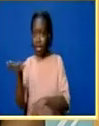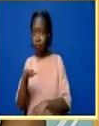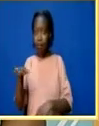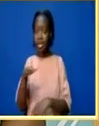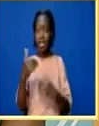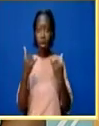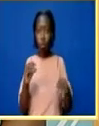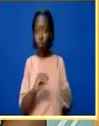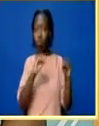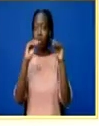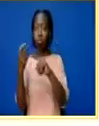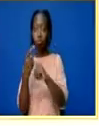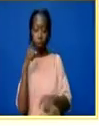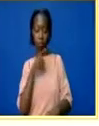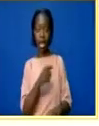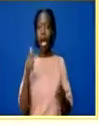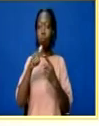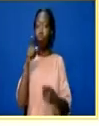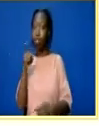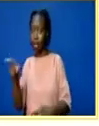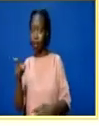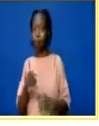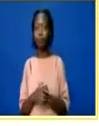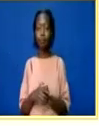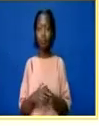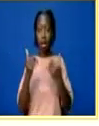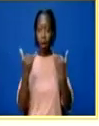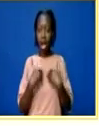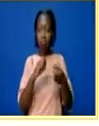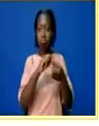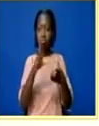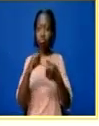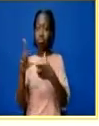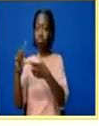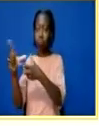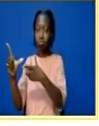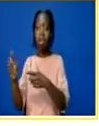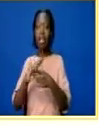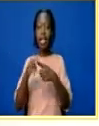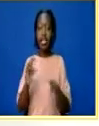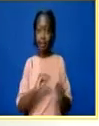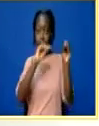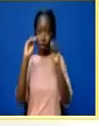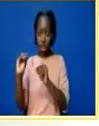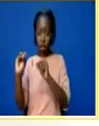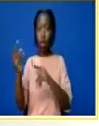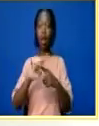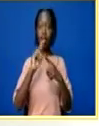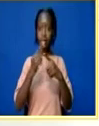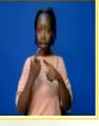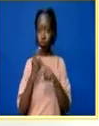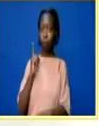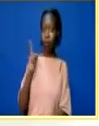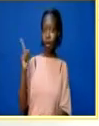transporting it from here to there. Yes. So there is detachment. Mm. There is transportation. Then from there,